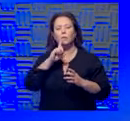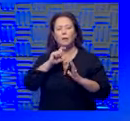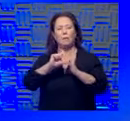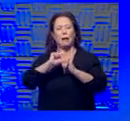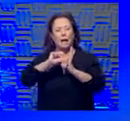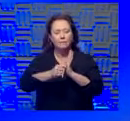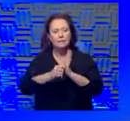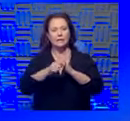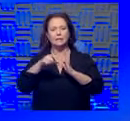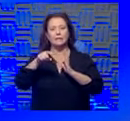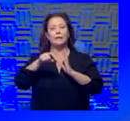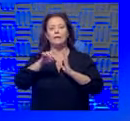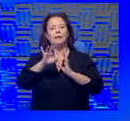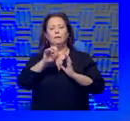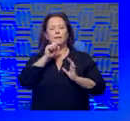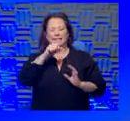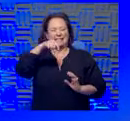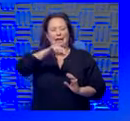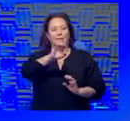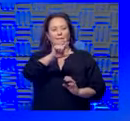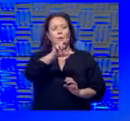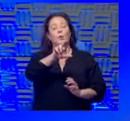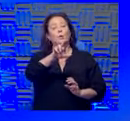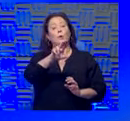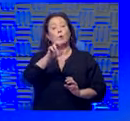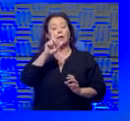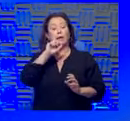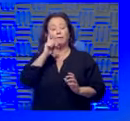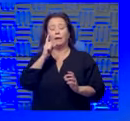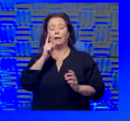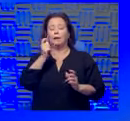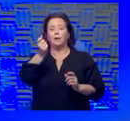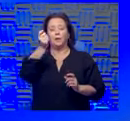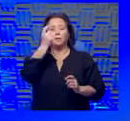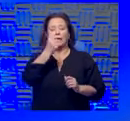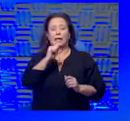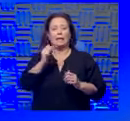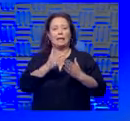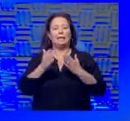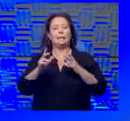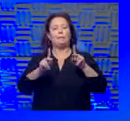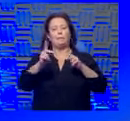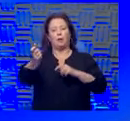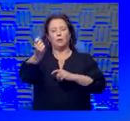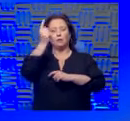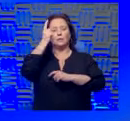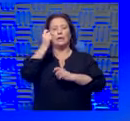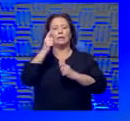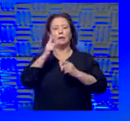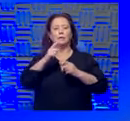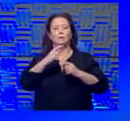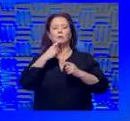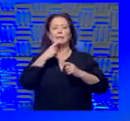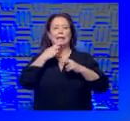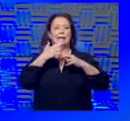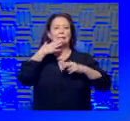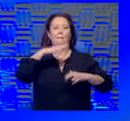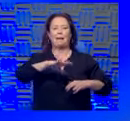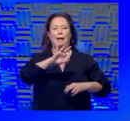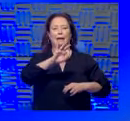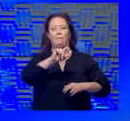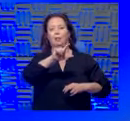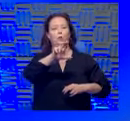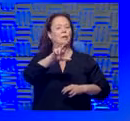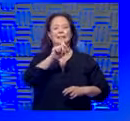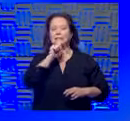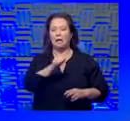that this is not influenza. And if it takes anything, hopefully people will understand that now who are still calling this a bad influenza. It is much different.